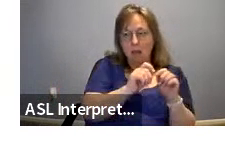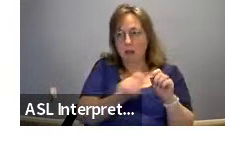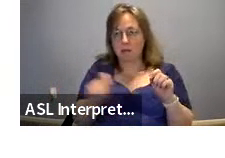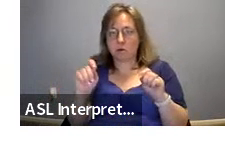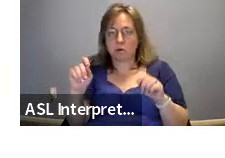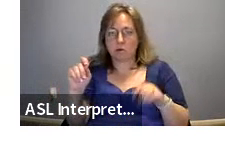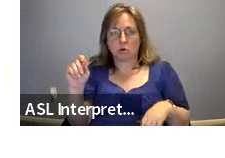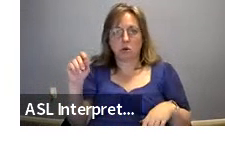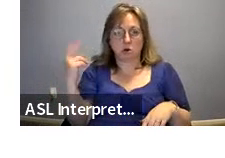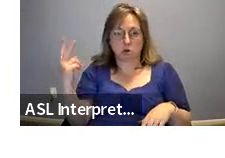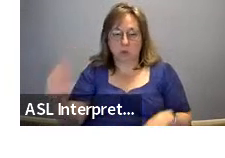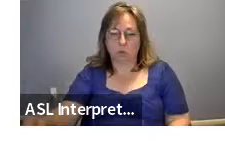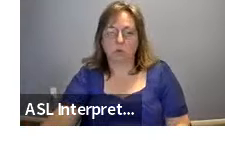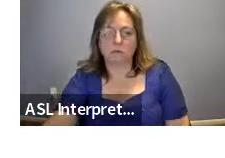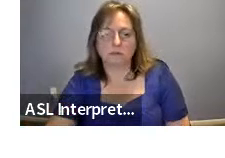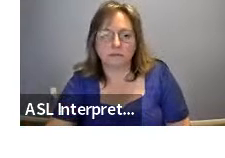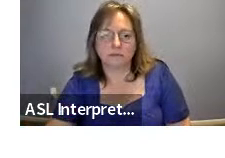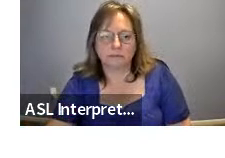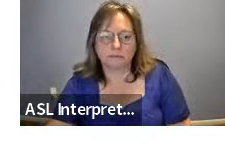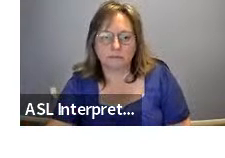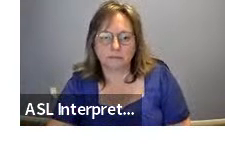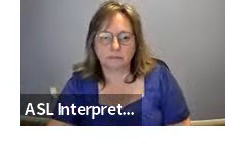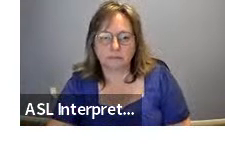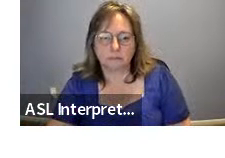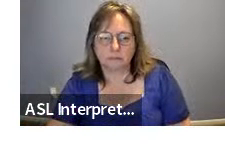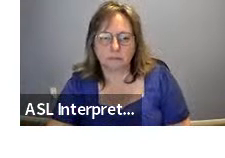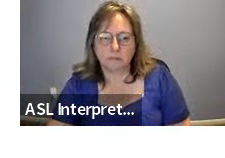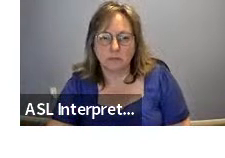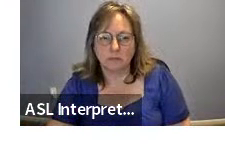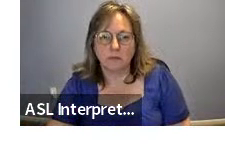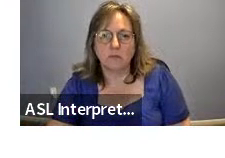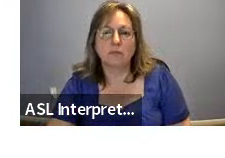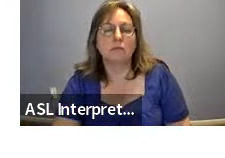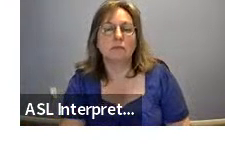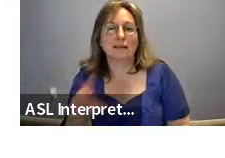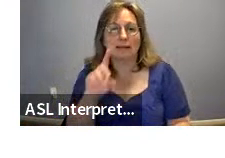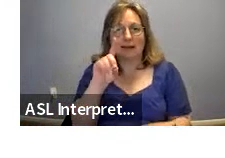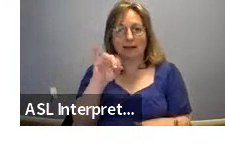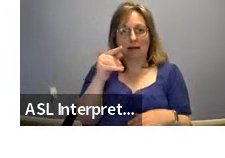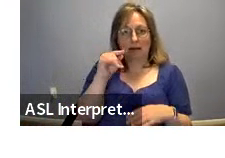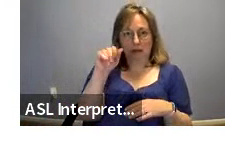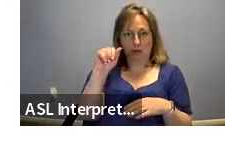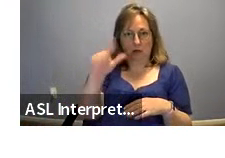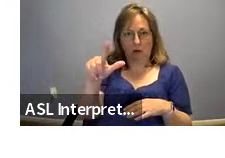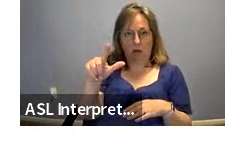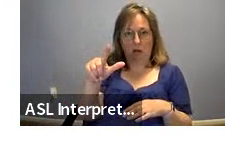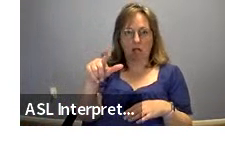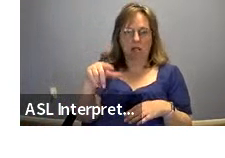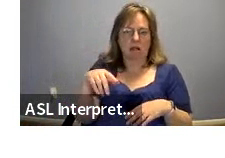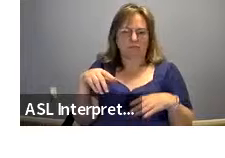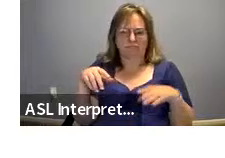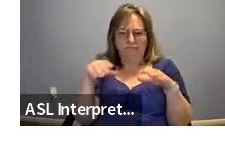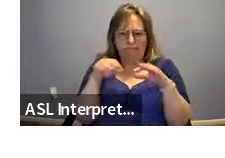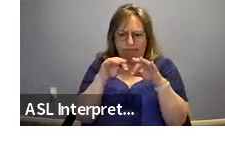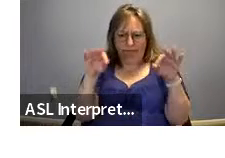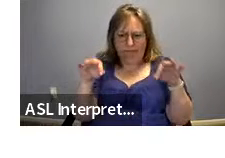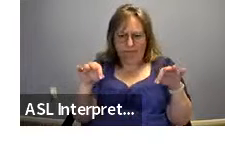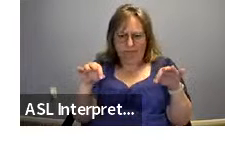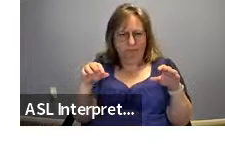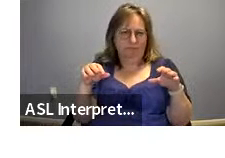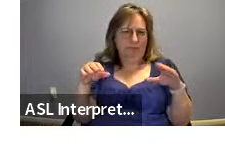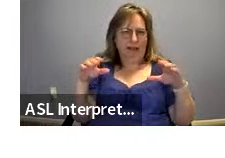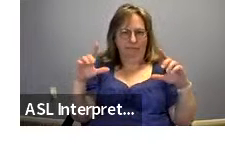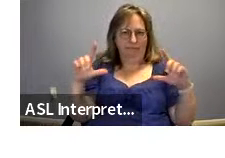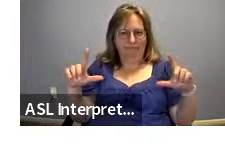Seesaw is a digital app-based platform that allows students, teachers, and parents or guardians